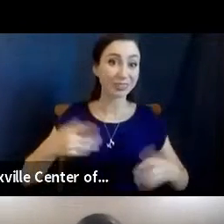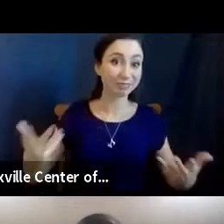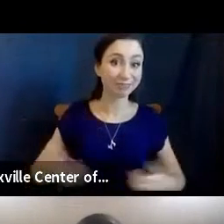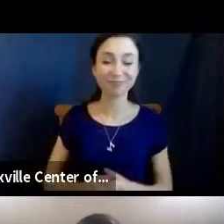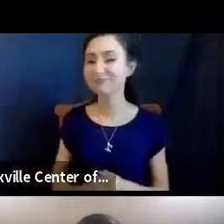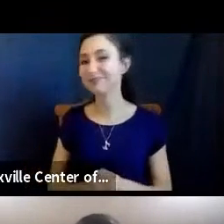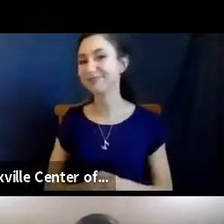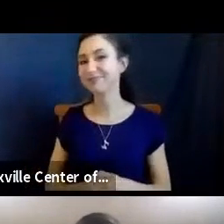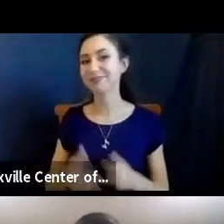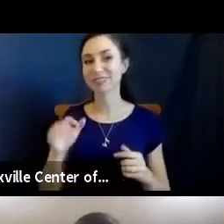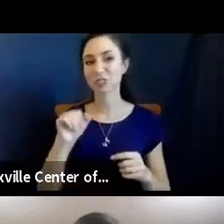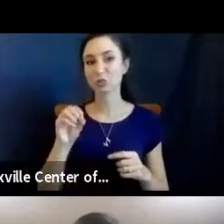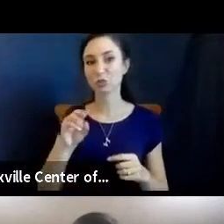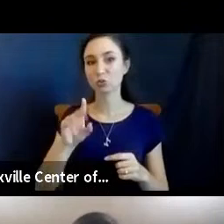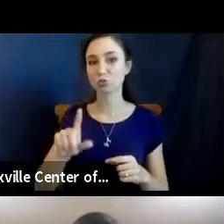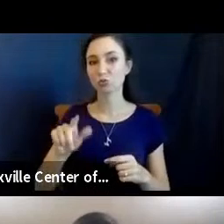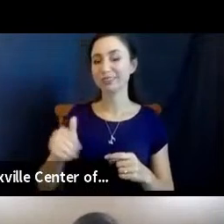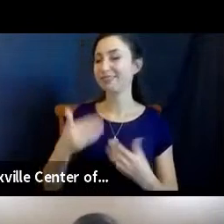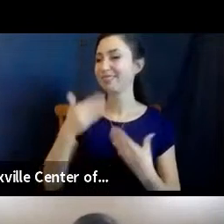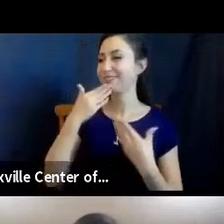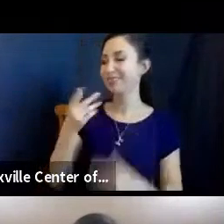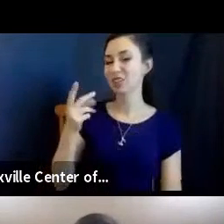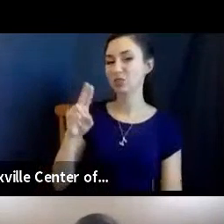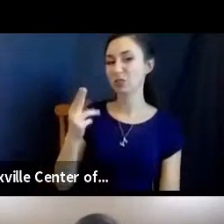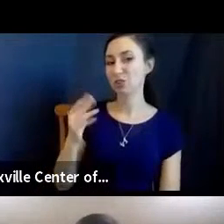Thank you, Dr. Harris. Does anyone have any questions